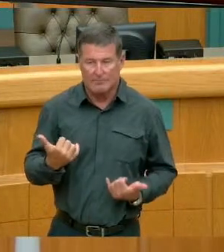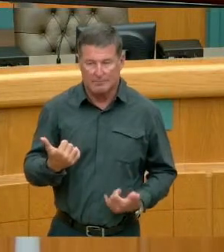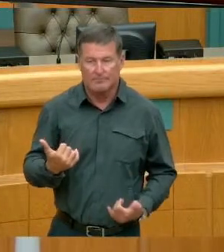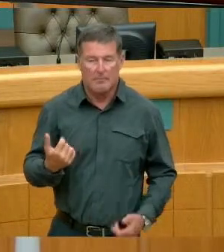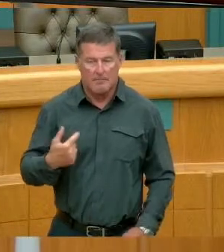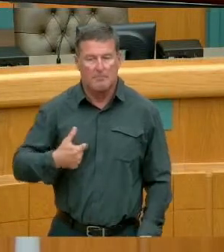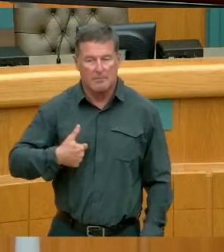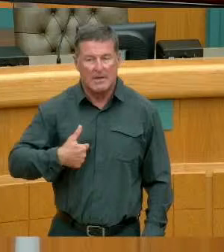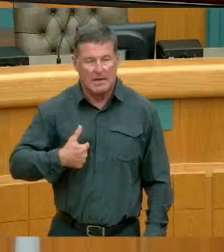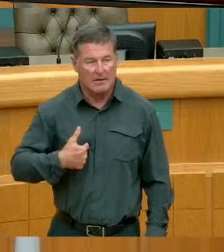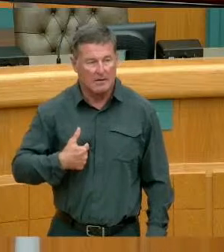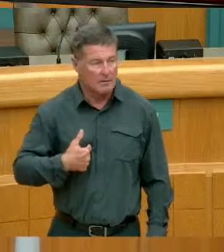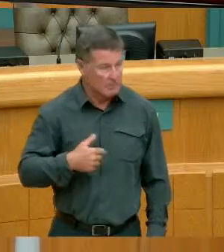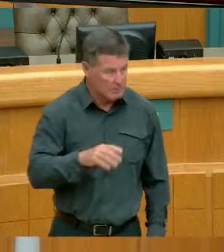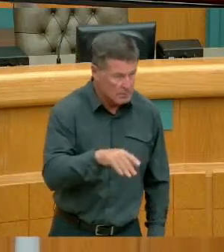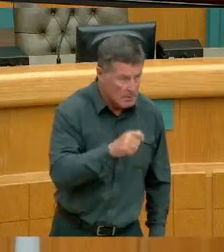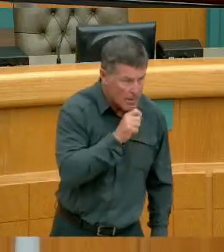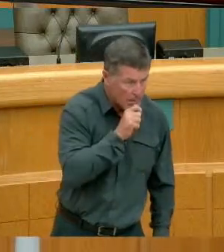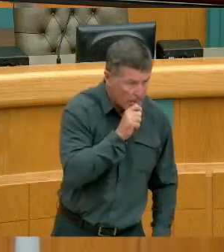Is it on?